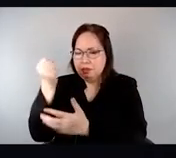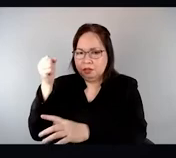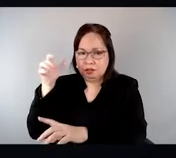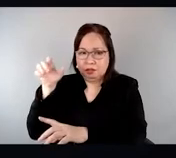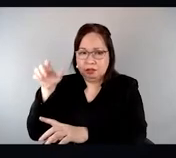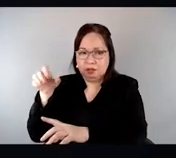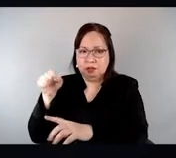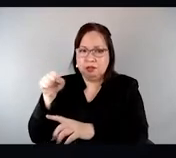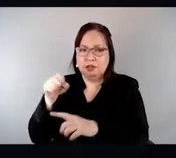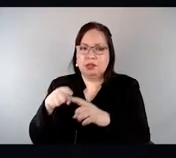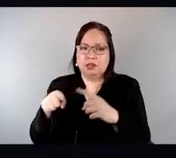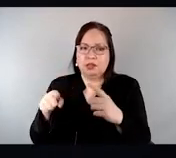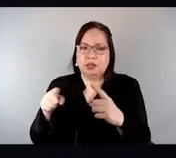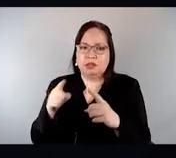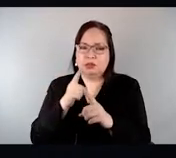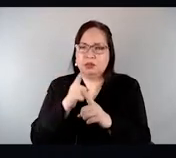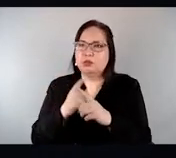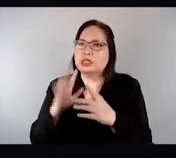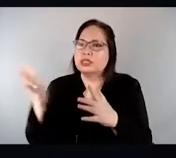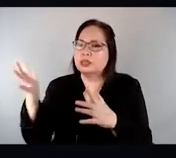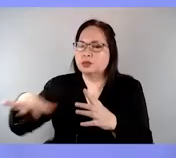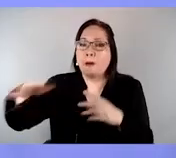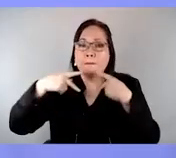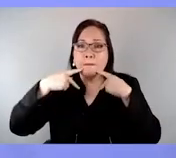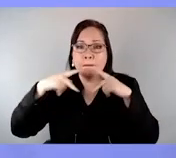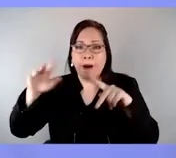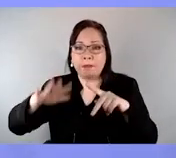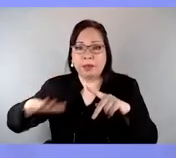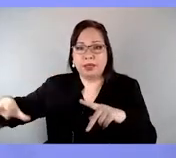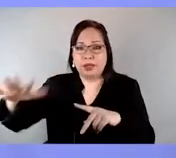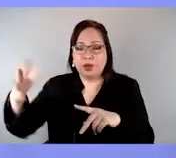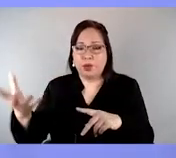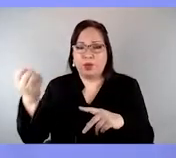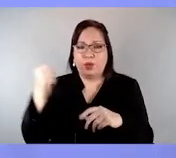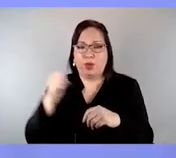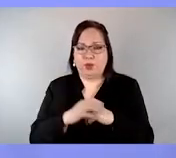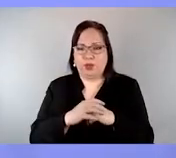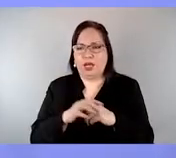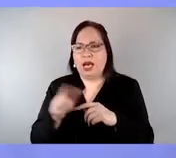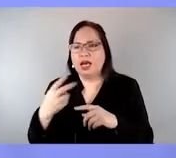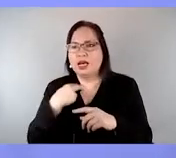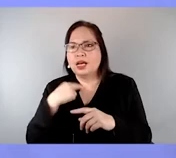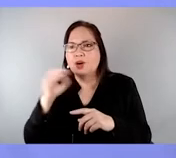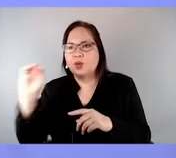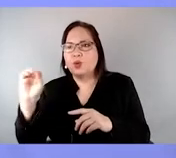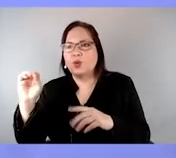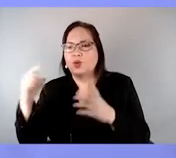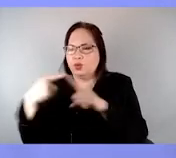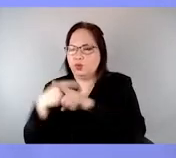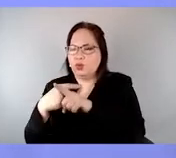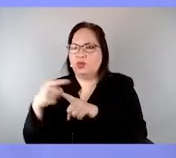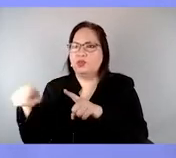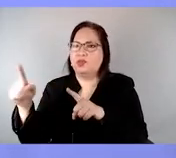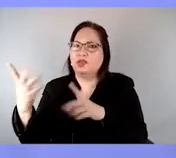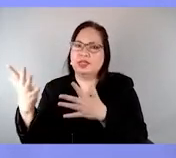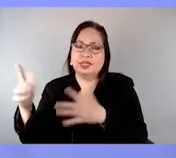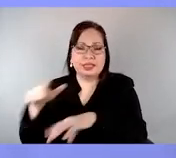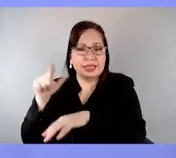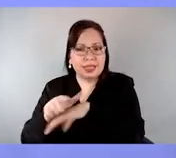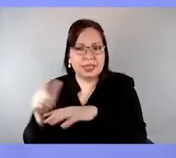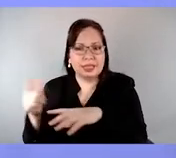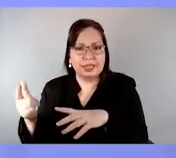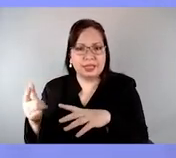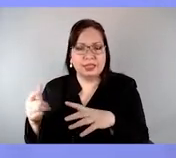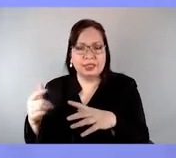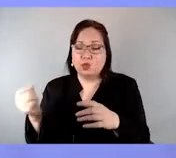by the concept of lands of the public domain. The other point is the existence of armed conflicts